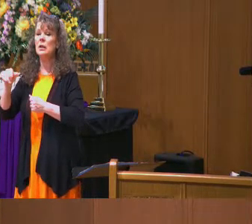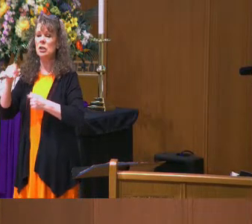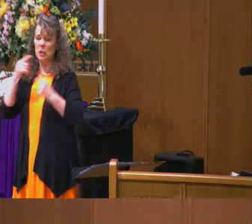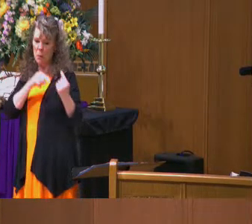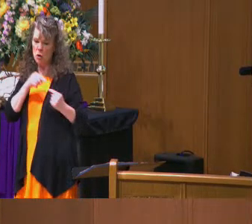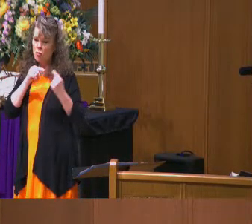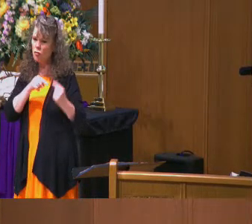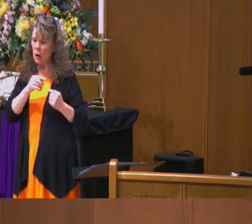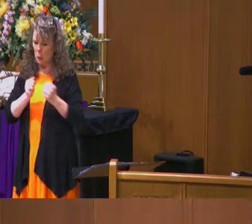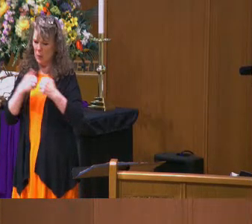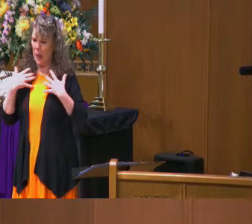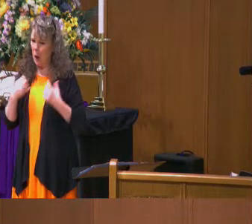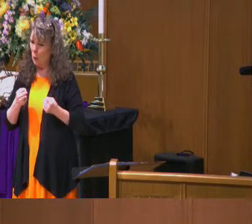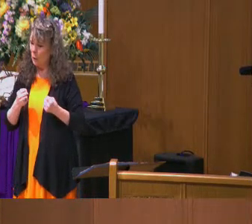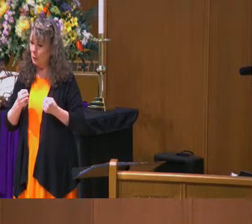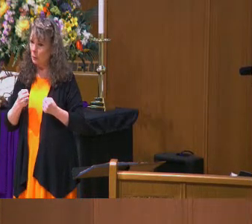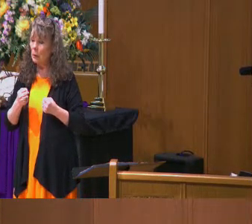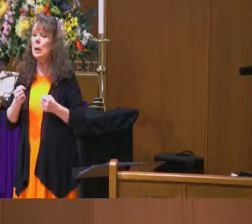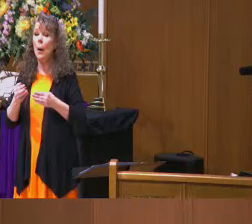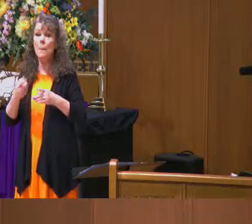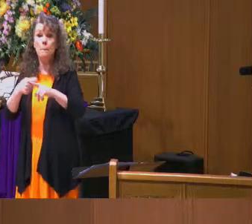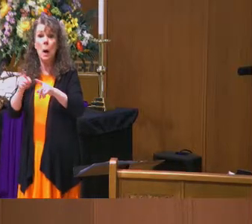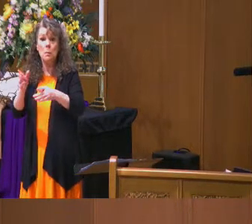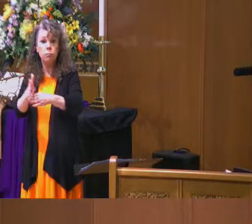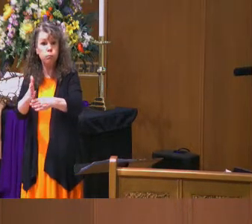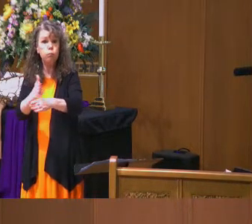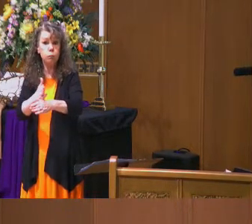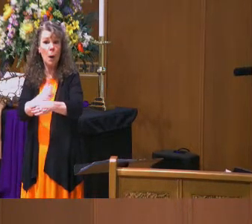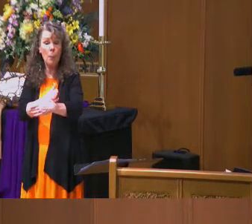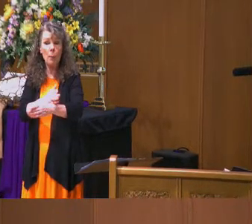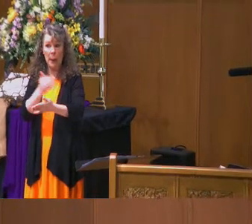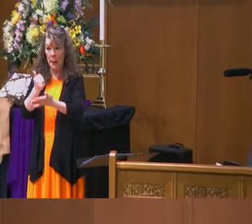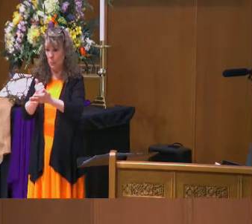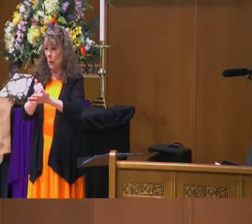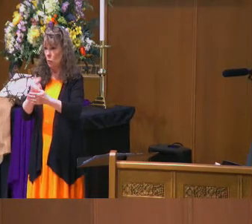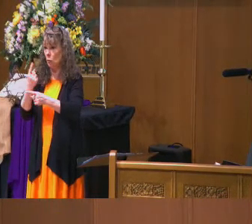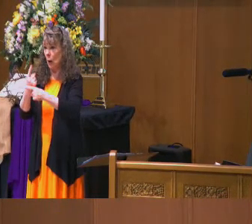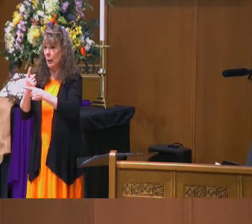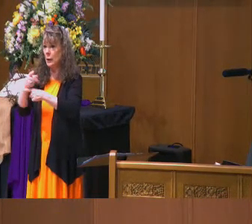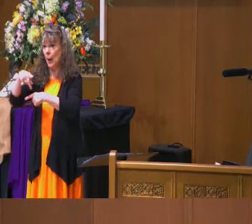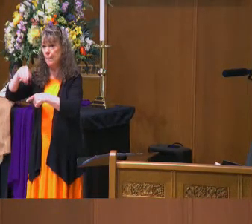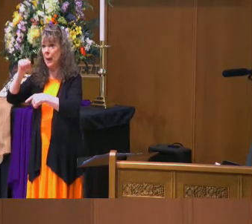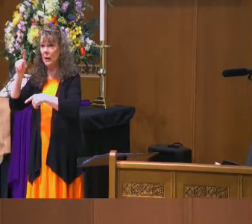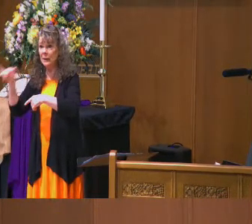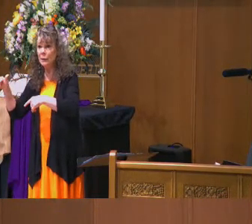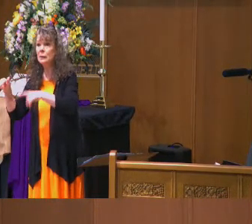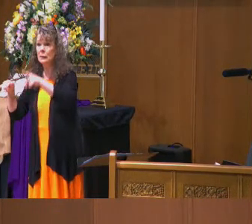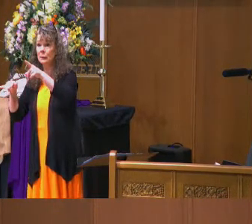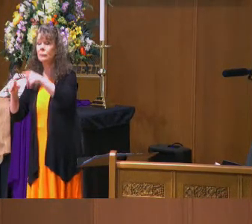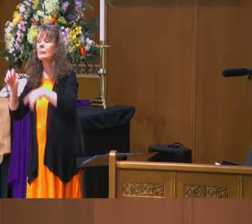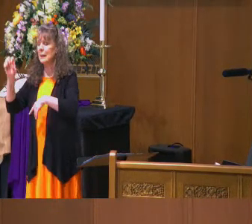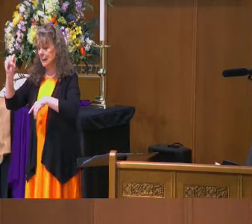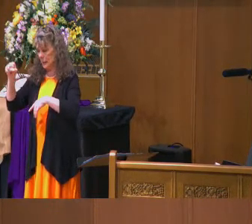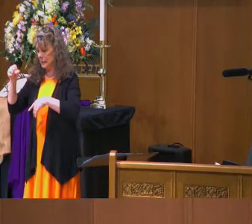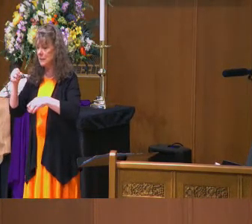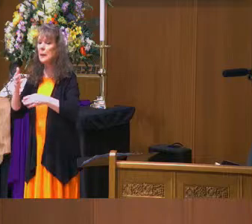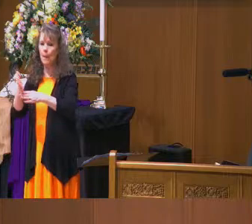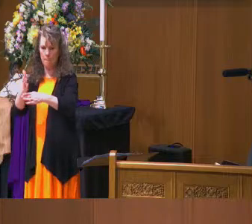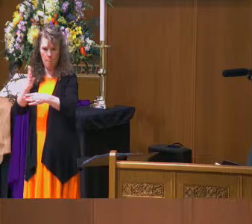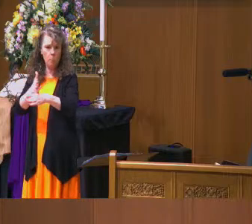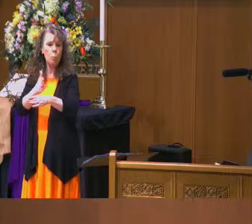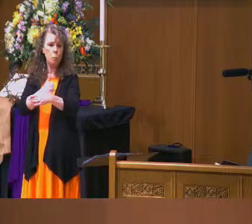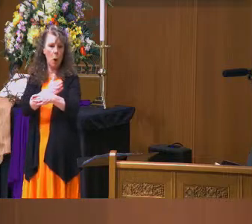Continue to keep her in your prayers. She is making progress. Can I get an amen up there, Patty? Is she still making, okay. She's still making